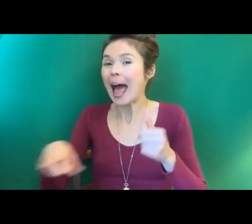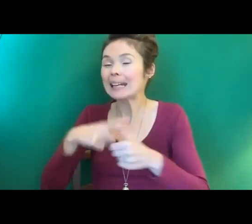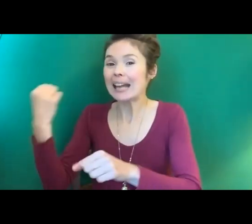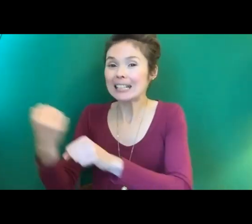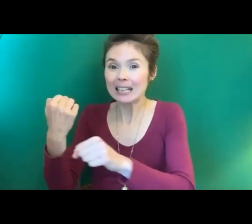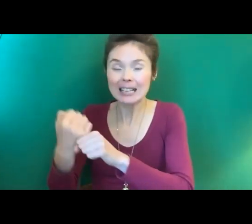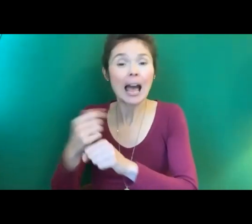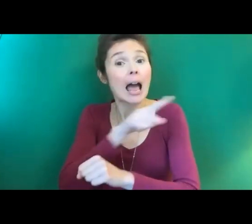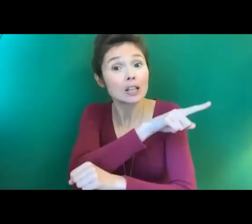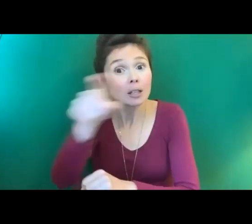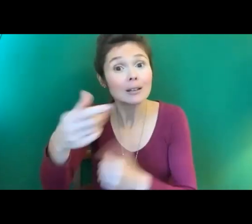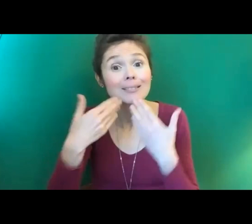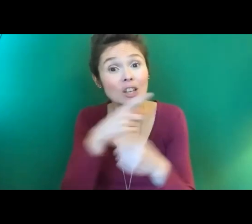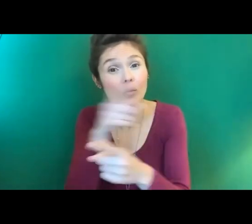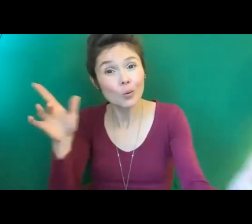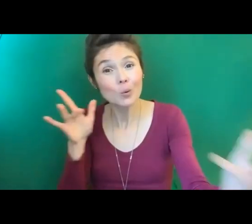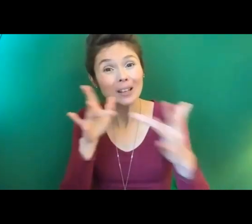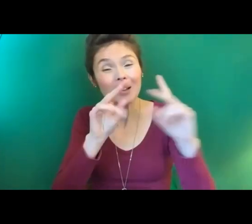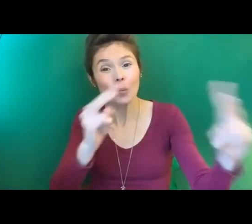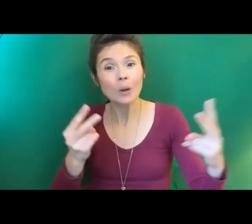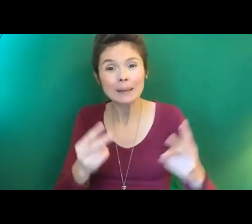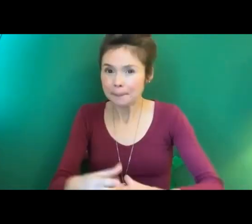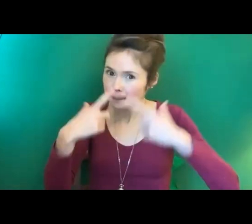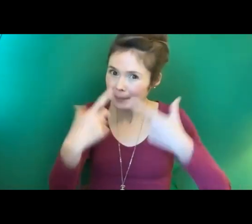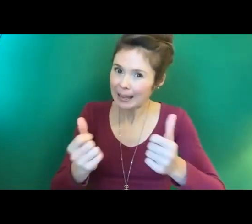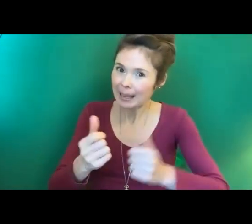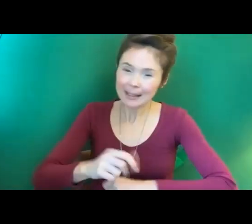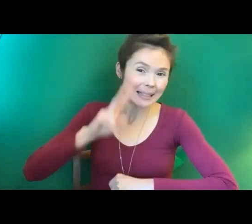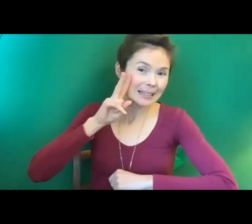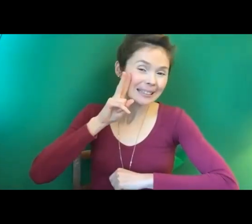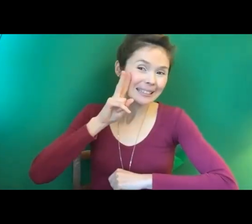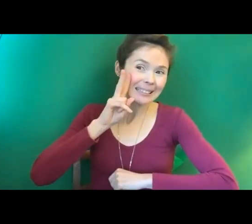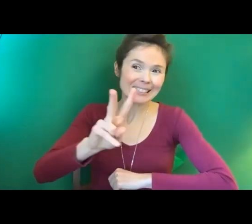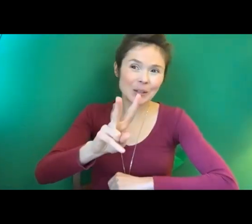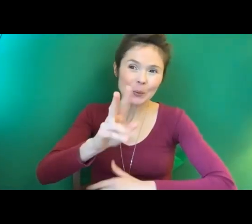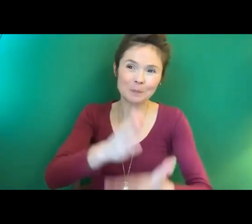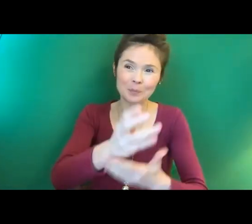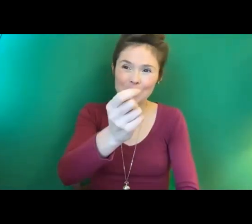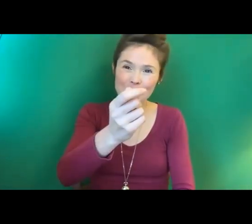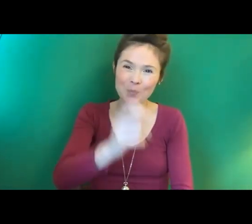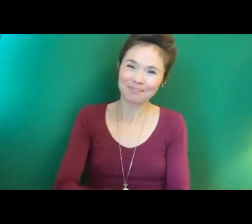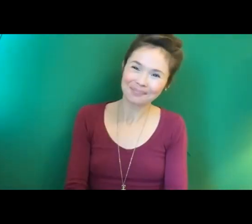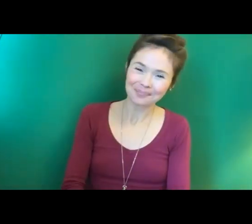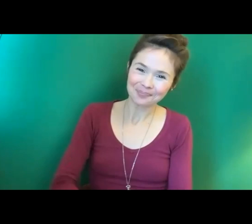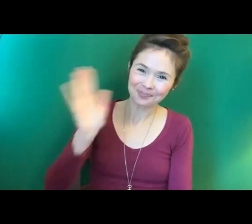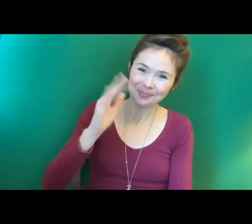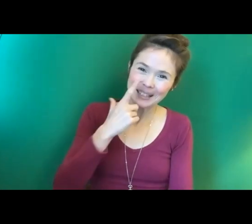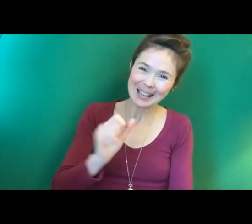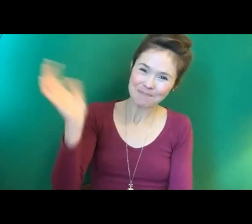you for joining us this afternoon. Take care, and we'll see you all again very soon. Take care.